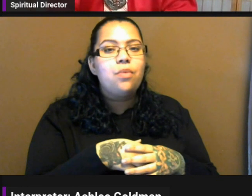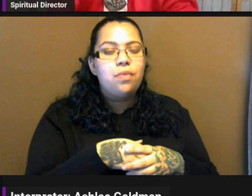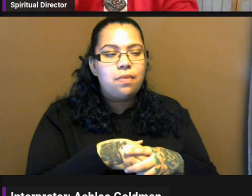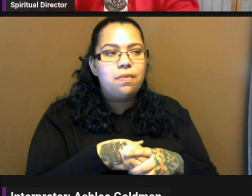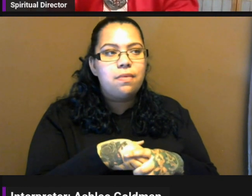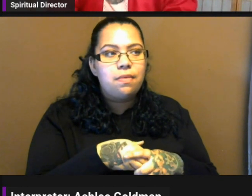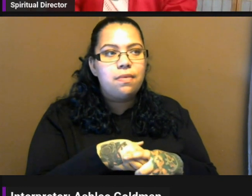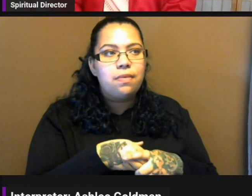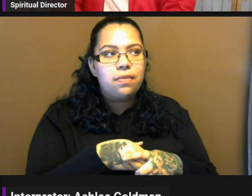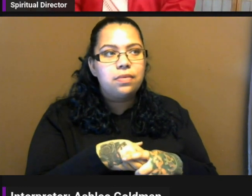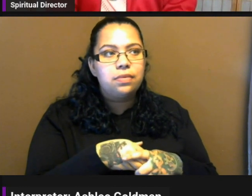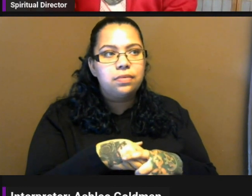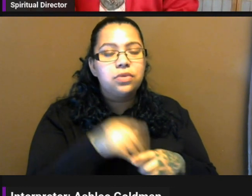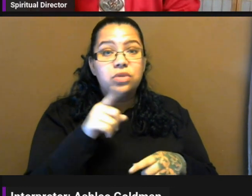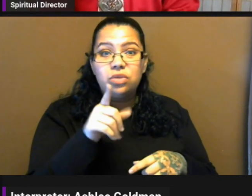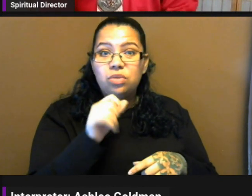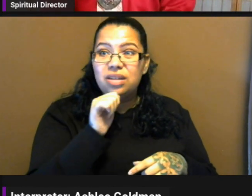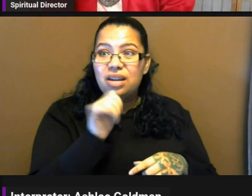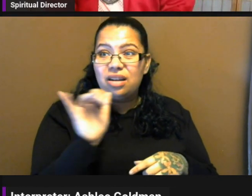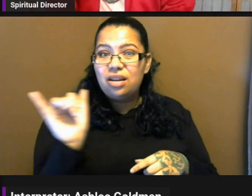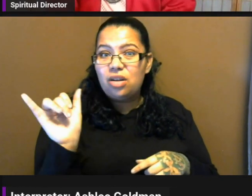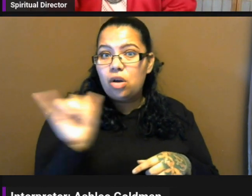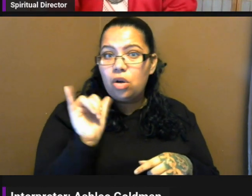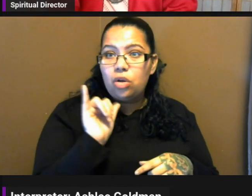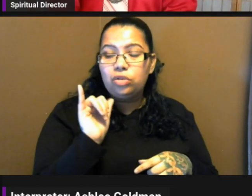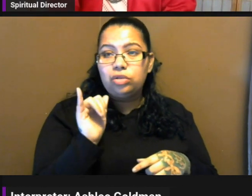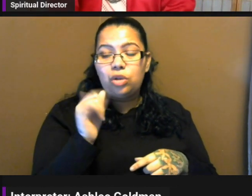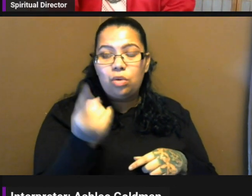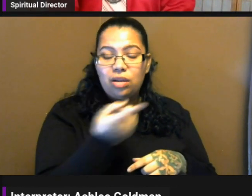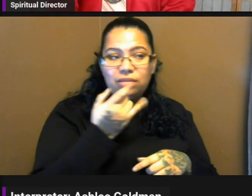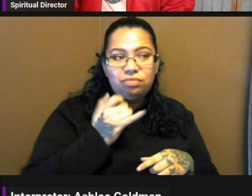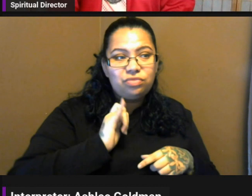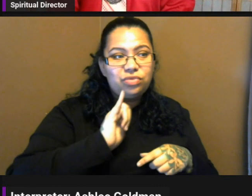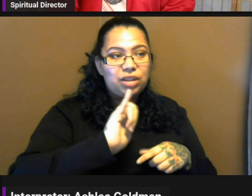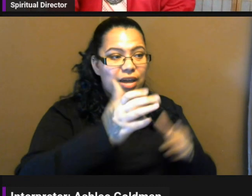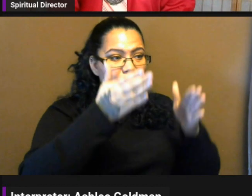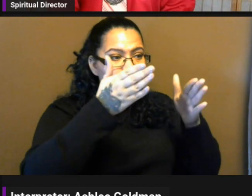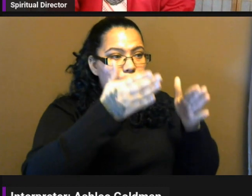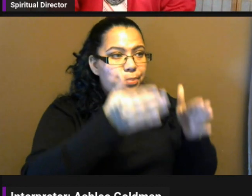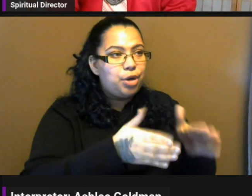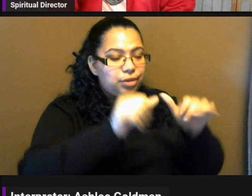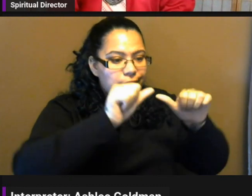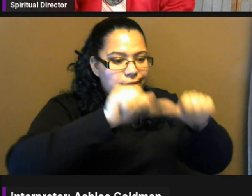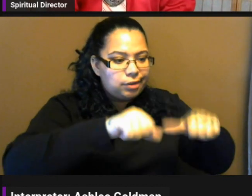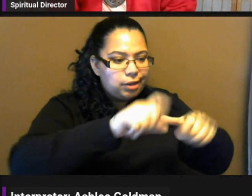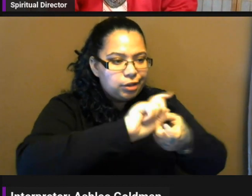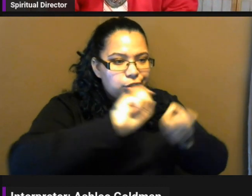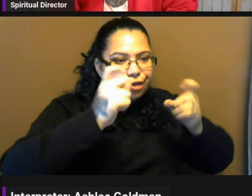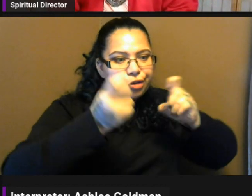Are you not also an infinite being with the capacity to evolve and transform and